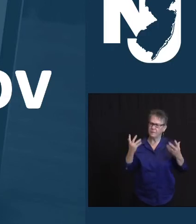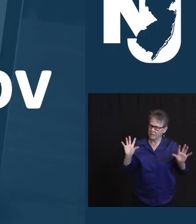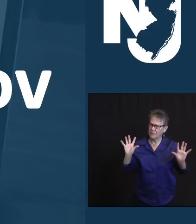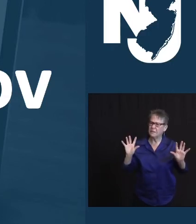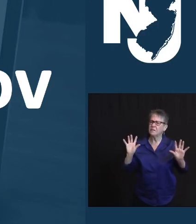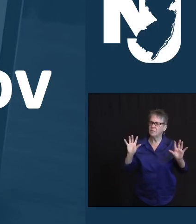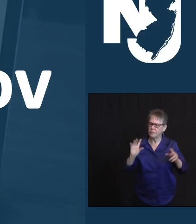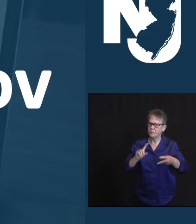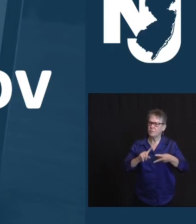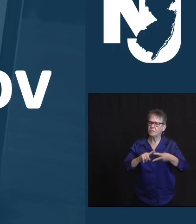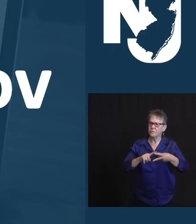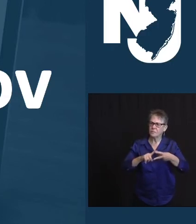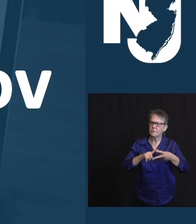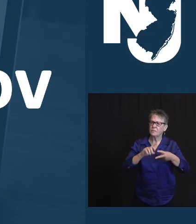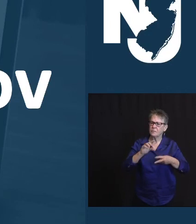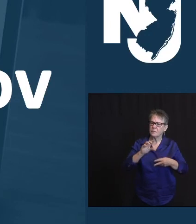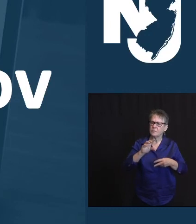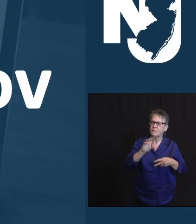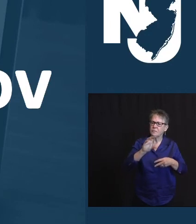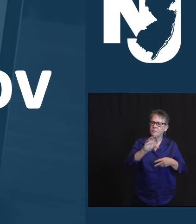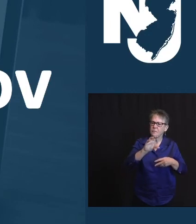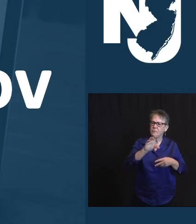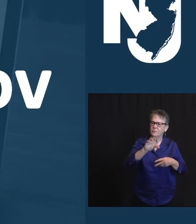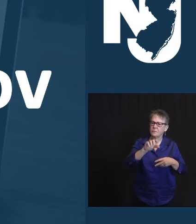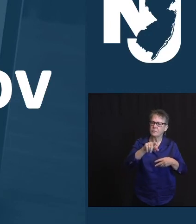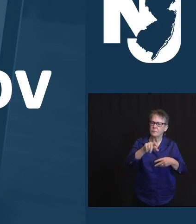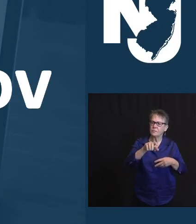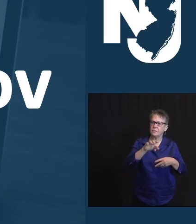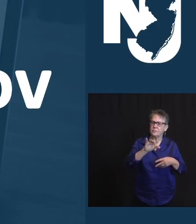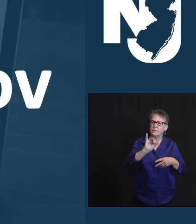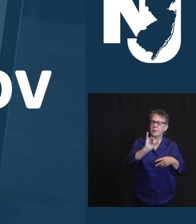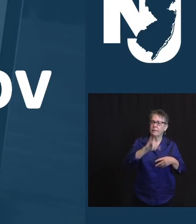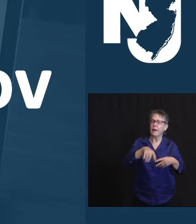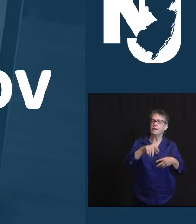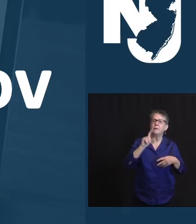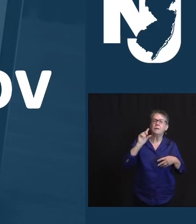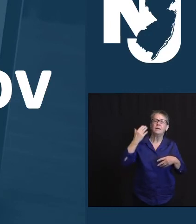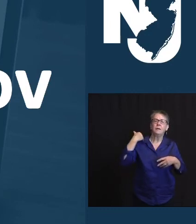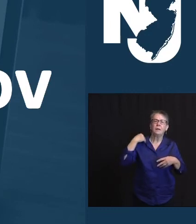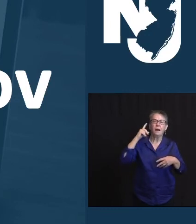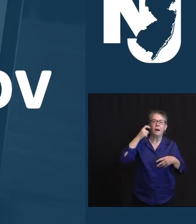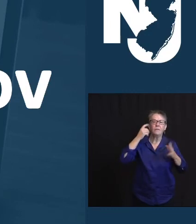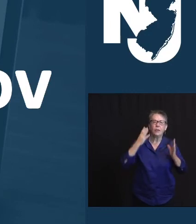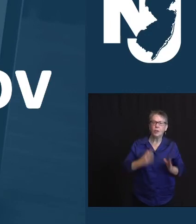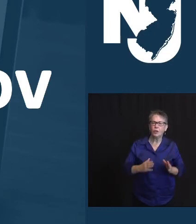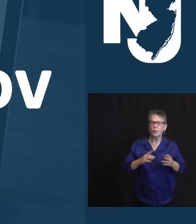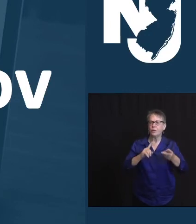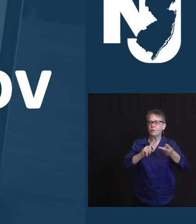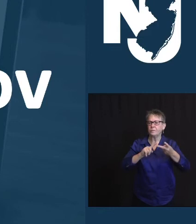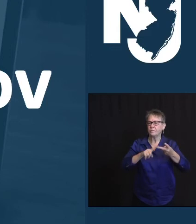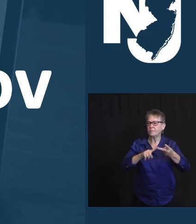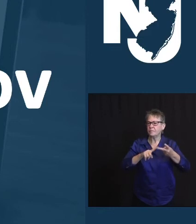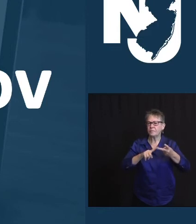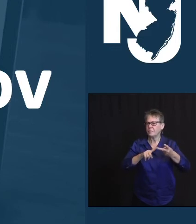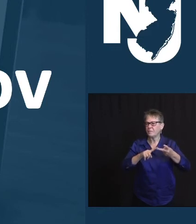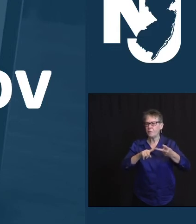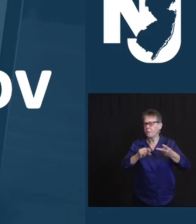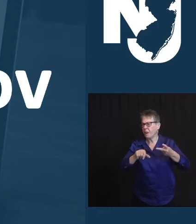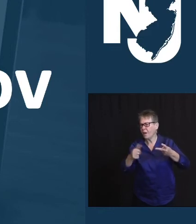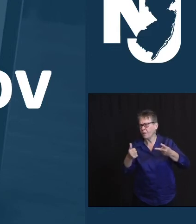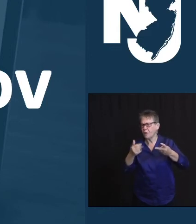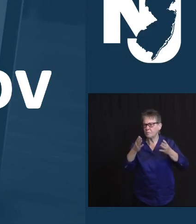Assembly Republican Minority Leader John Bramnick. But we've lost something greater when simply acknowledging the will of the people after